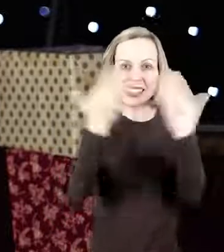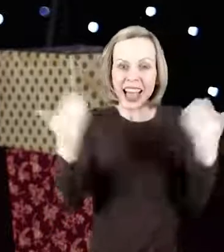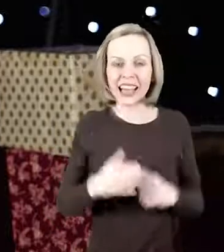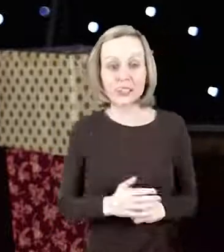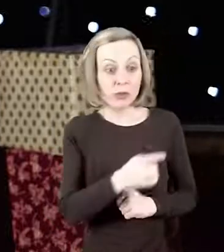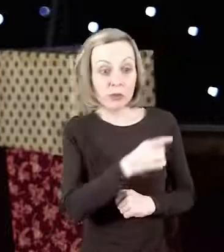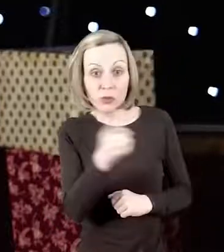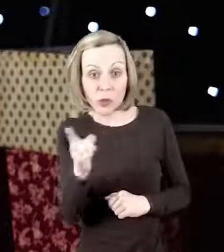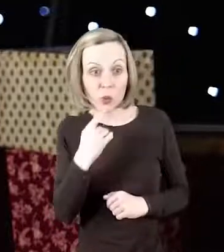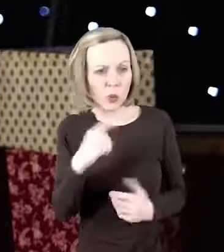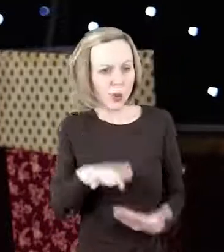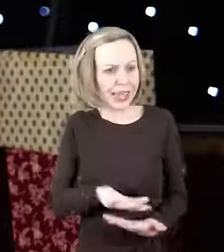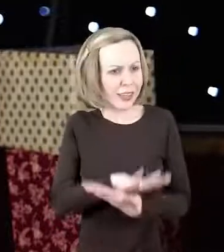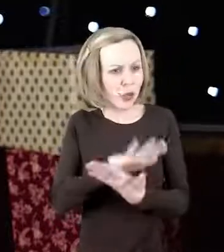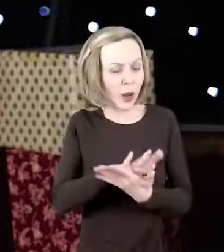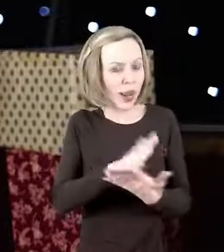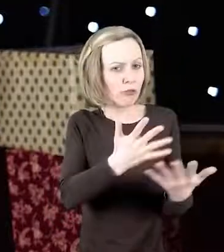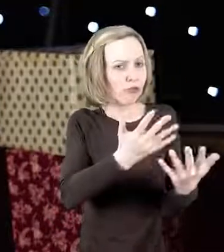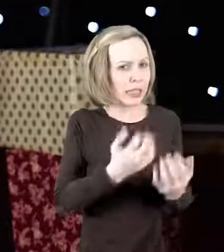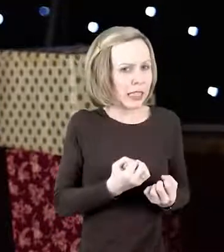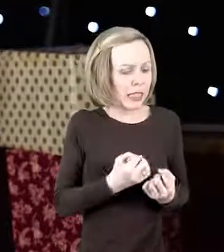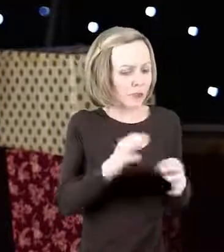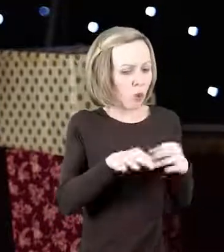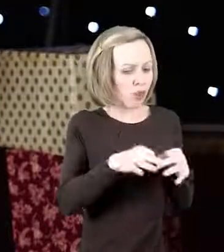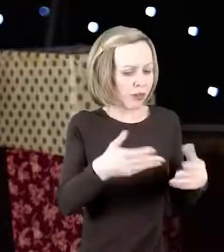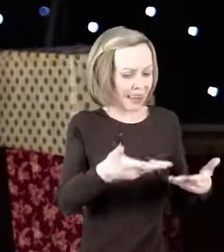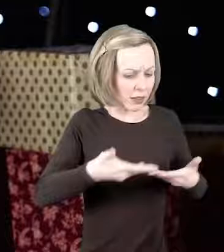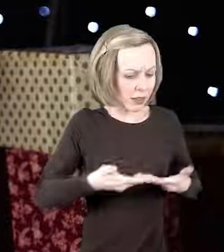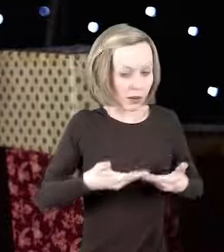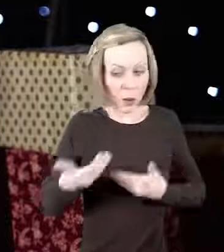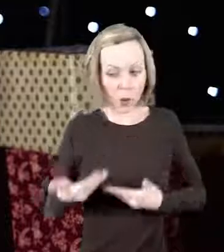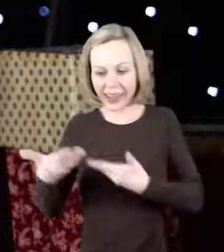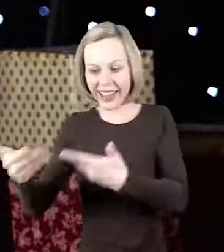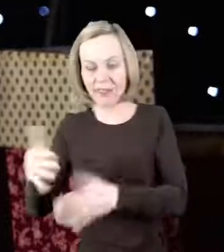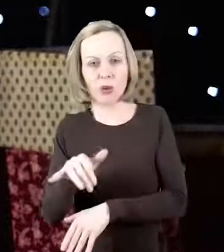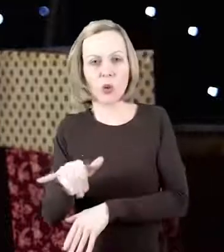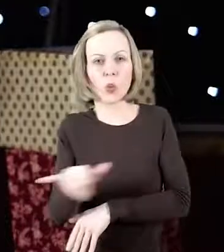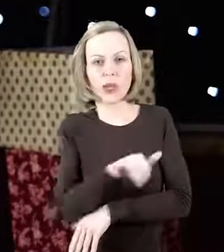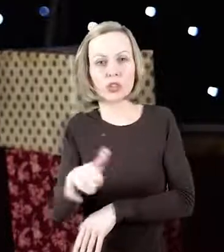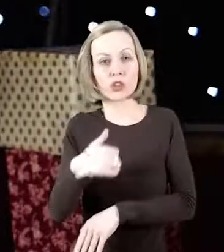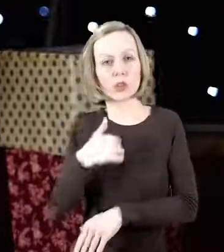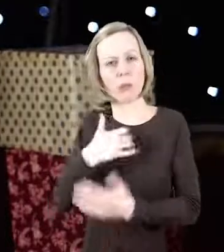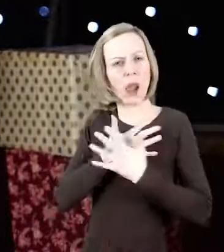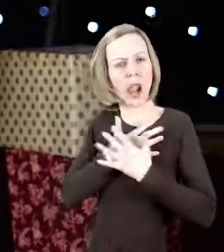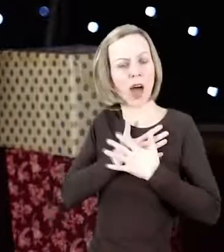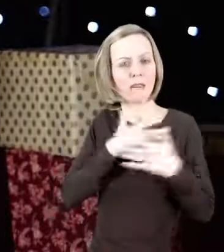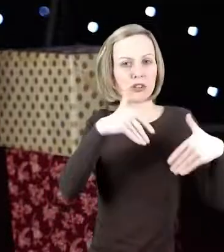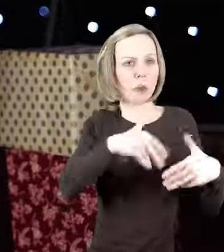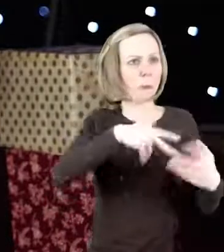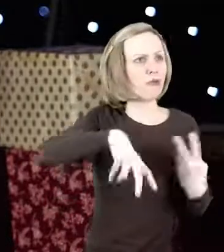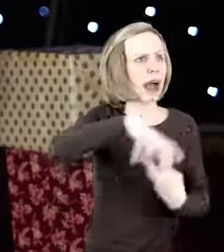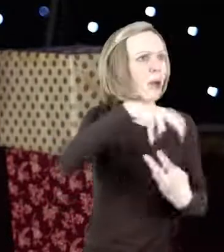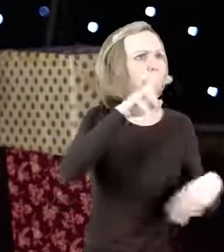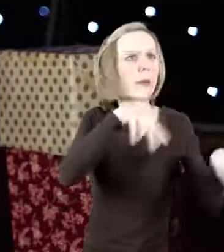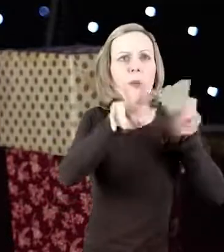I wonder whether you enjoy receiving presents or giving presents. I love walking around the shops